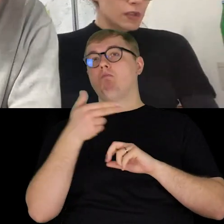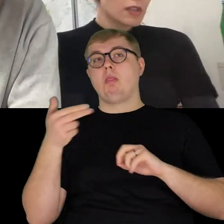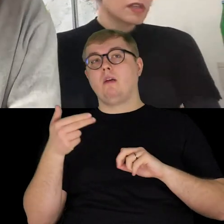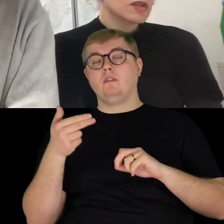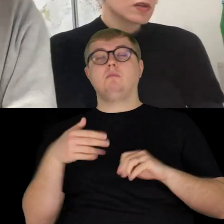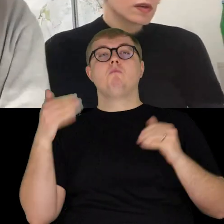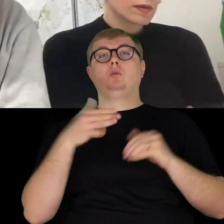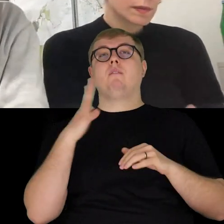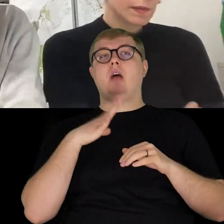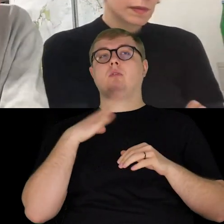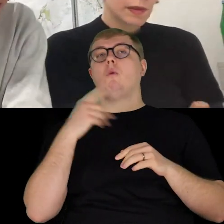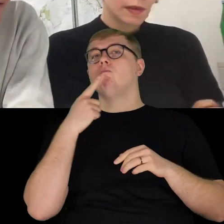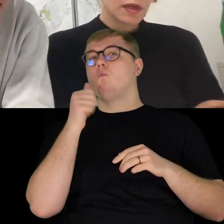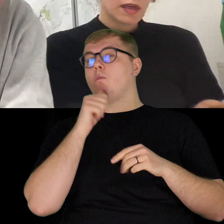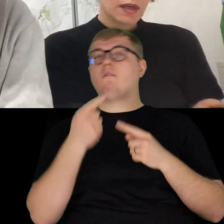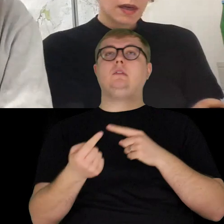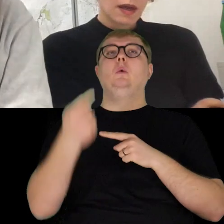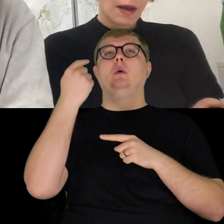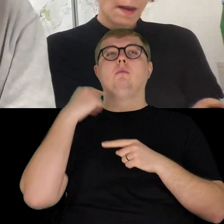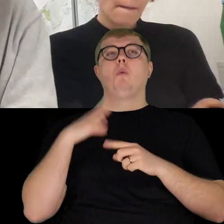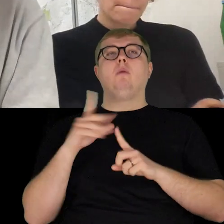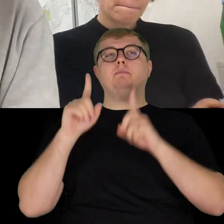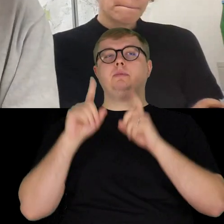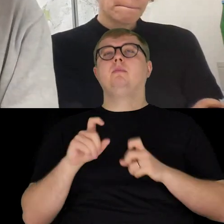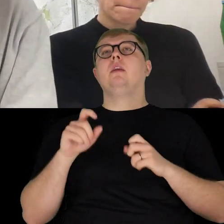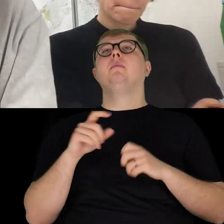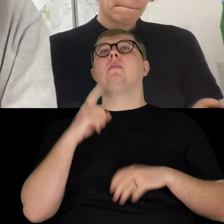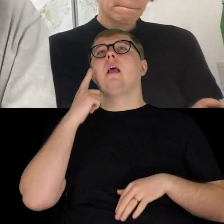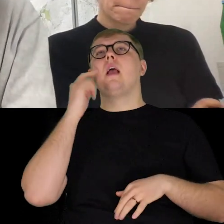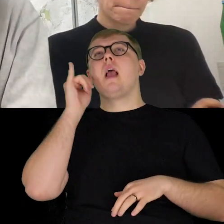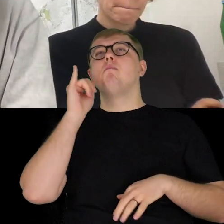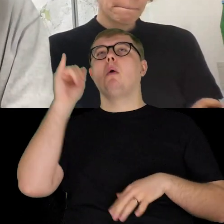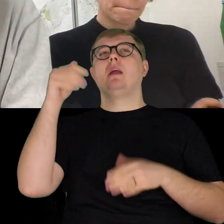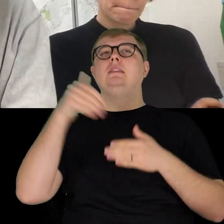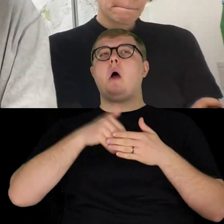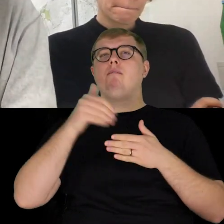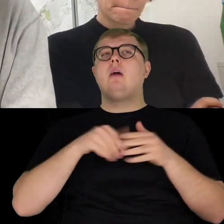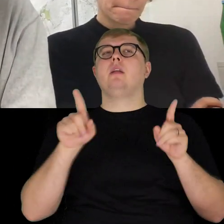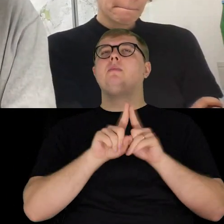round to where we started about this kind of hypothesis of conservation and how it stratifies